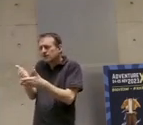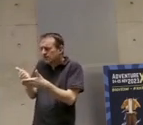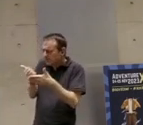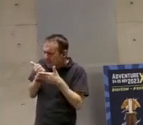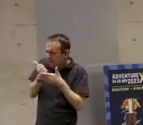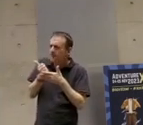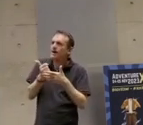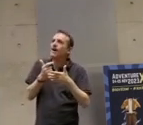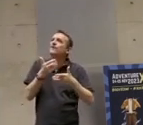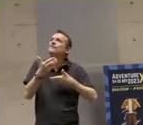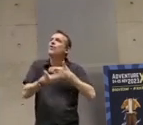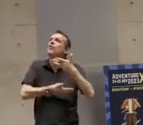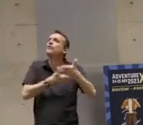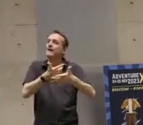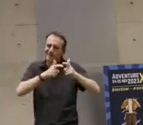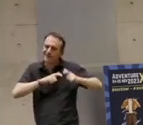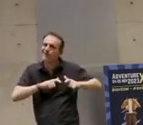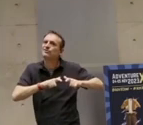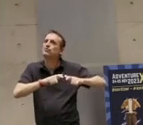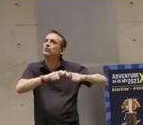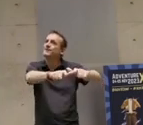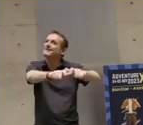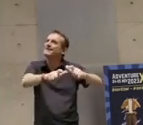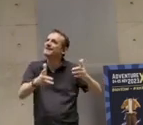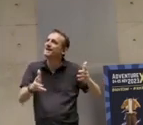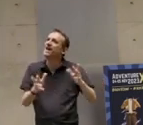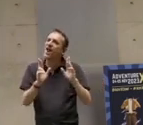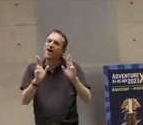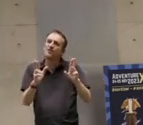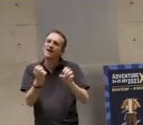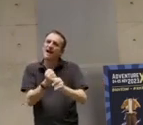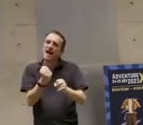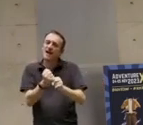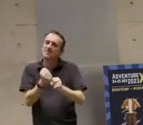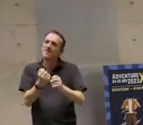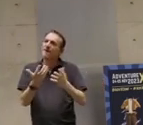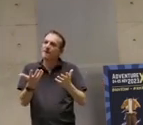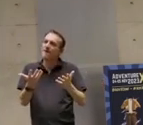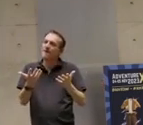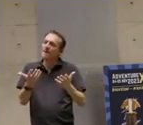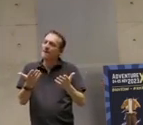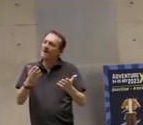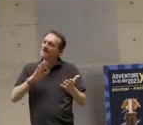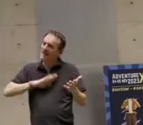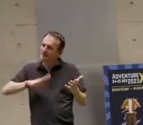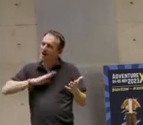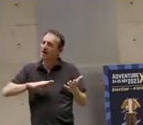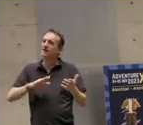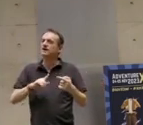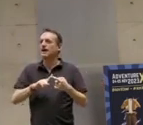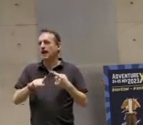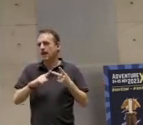continuity and hopefully will make the game more satisfying and more logical to play.